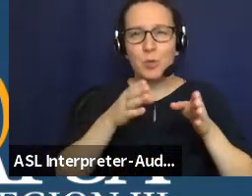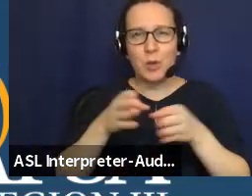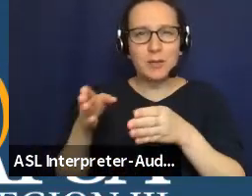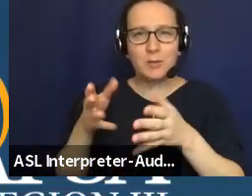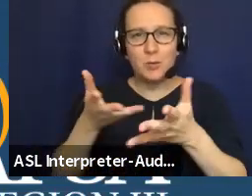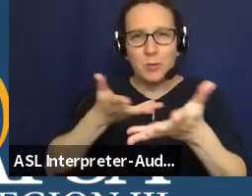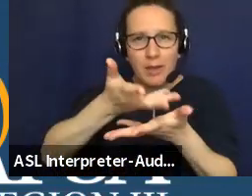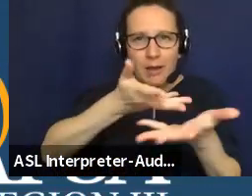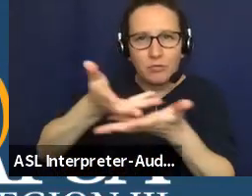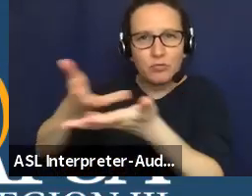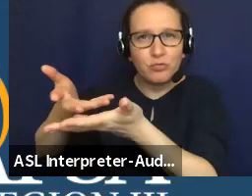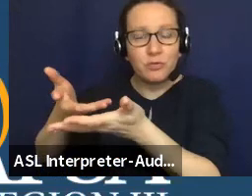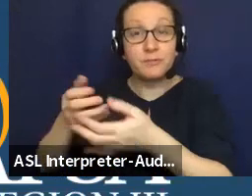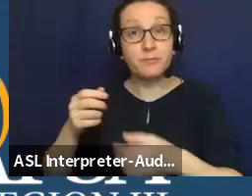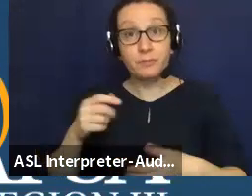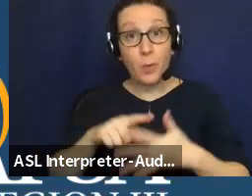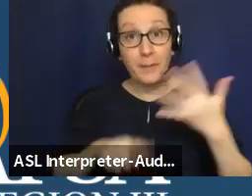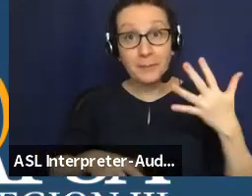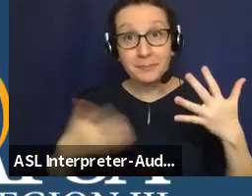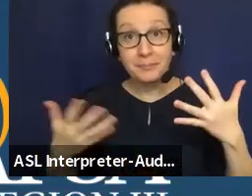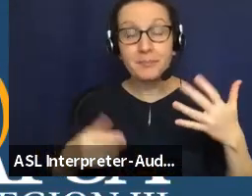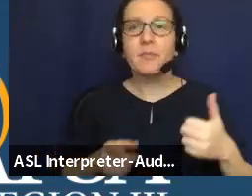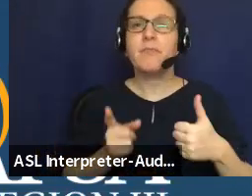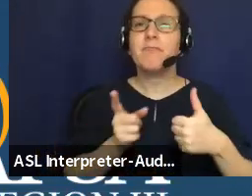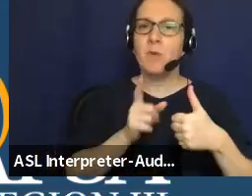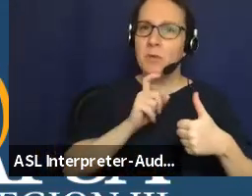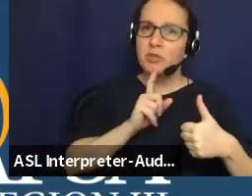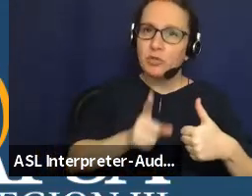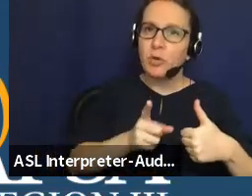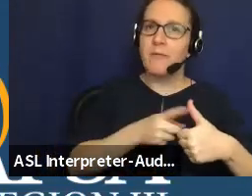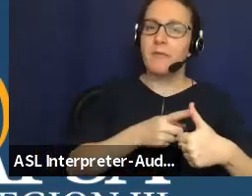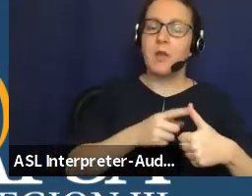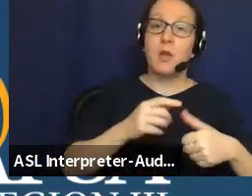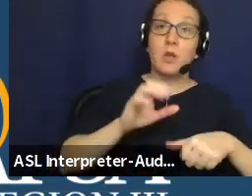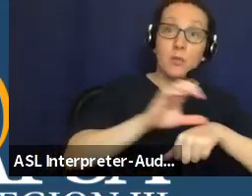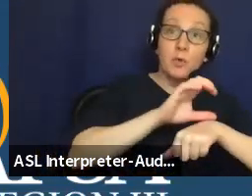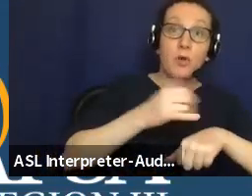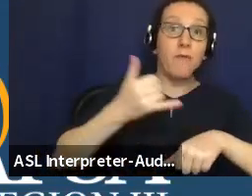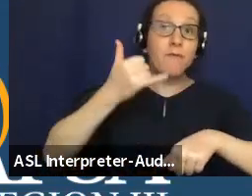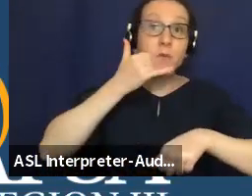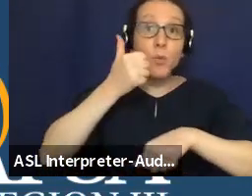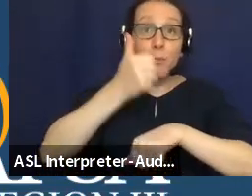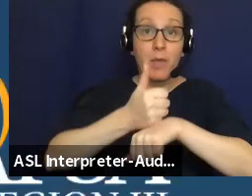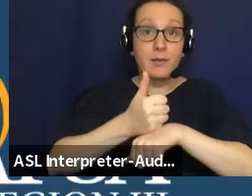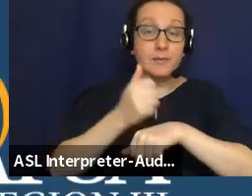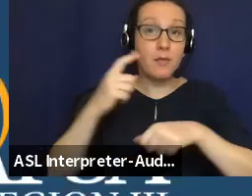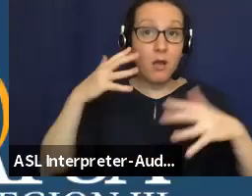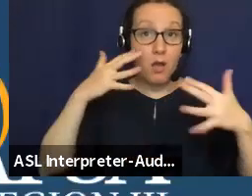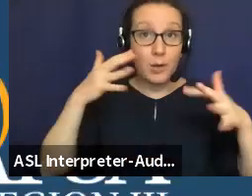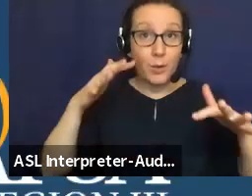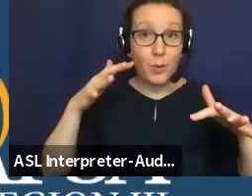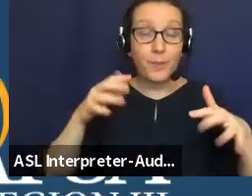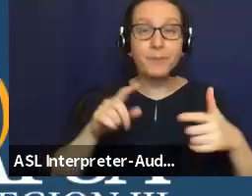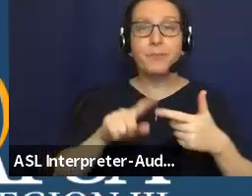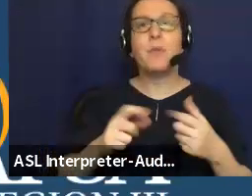to make sure that there's an option for computer and phone-based audio. making sure there's multiple ways for attendees